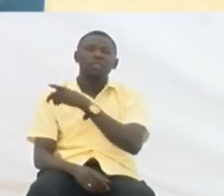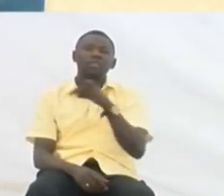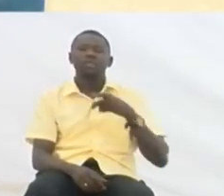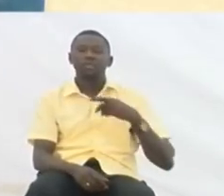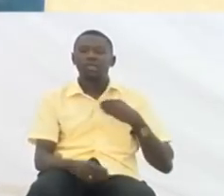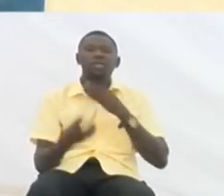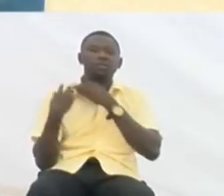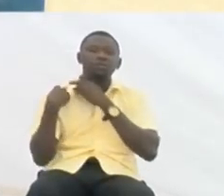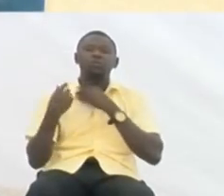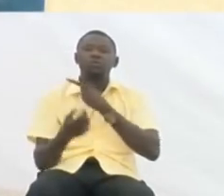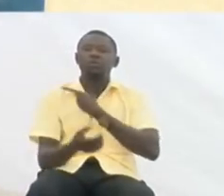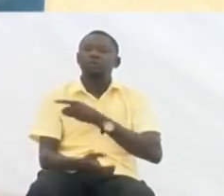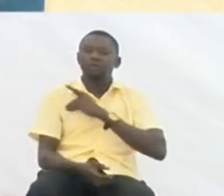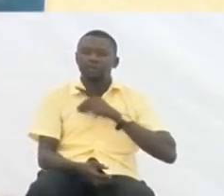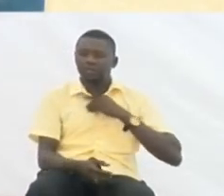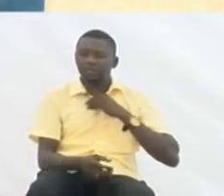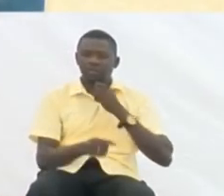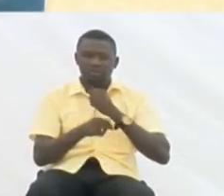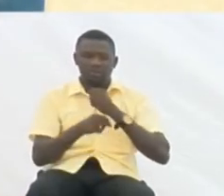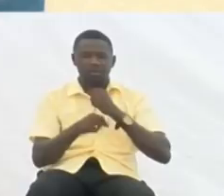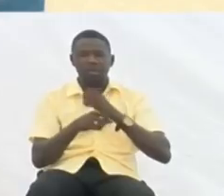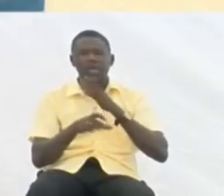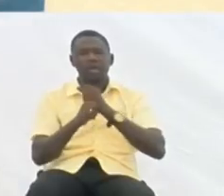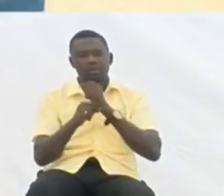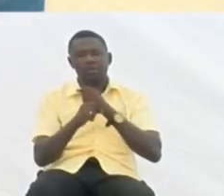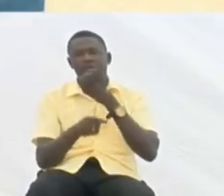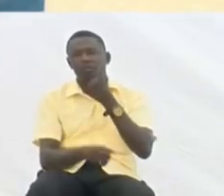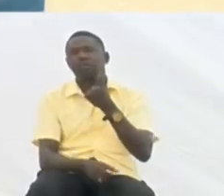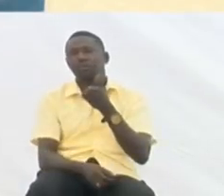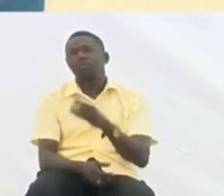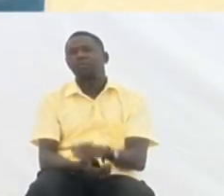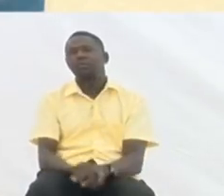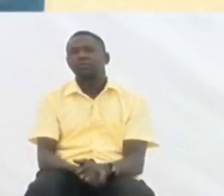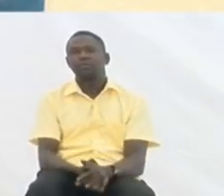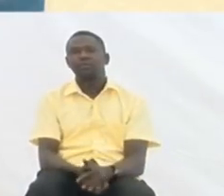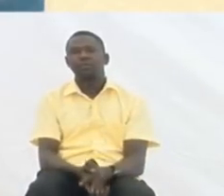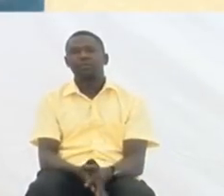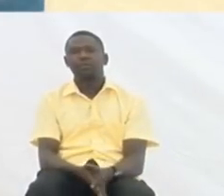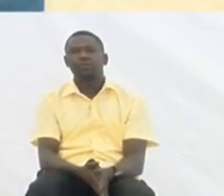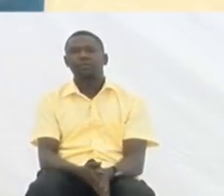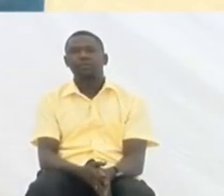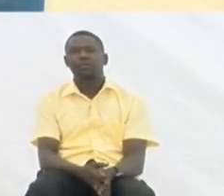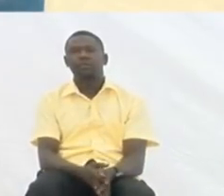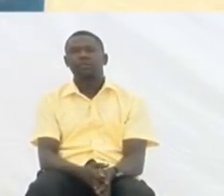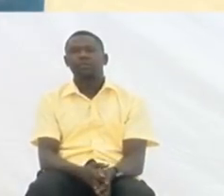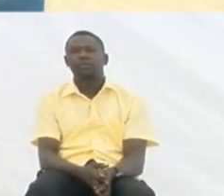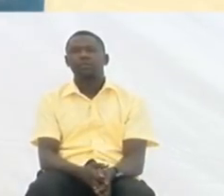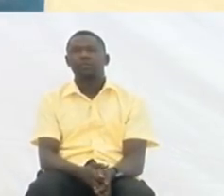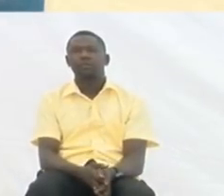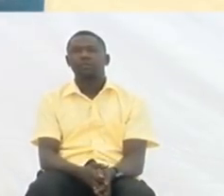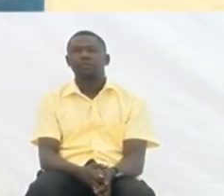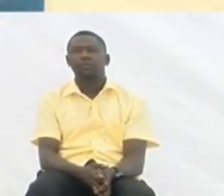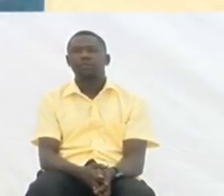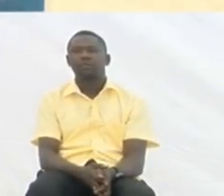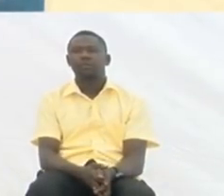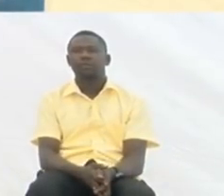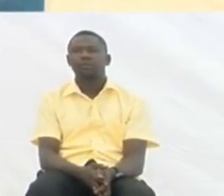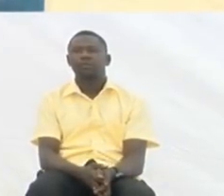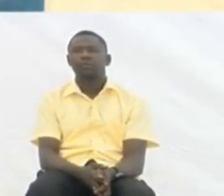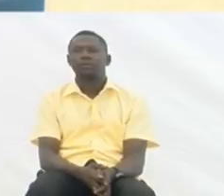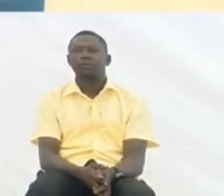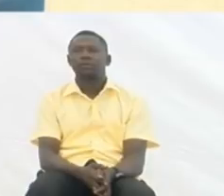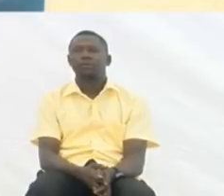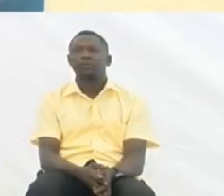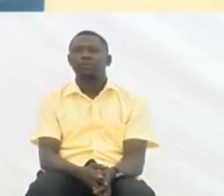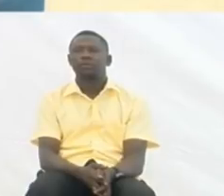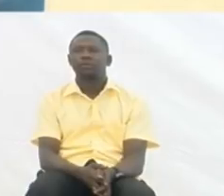You are telling us that these people have come to cure people. They are going to cure people. Barinte moli ta fola no de